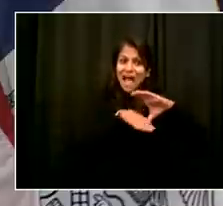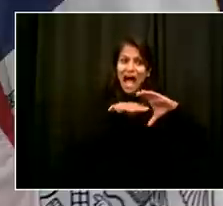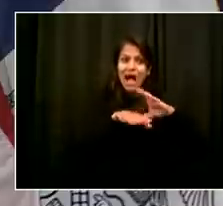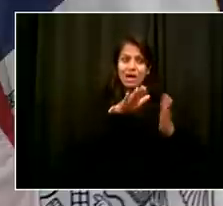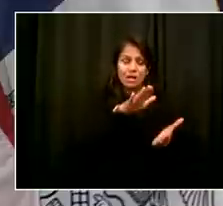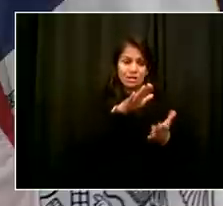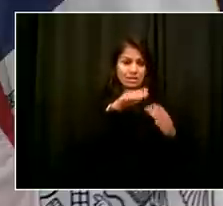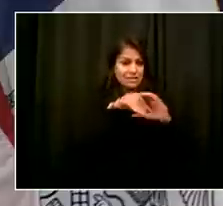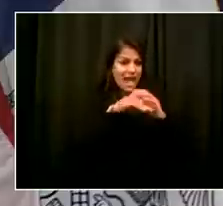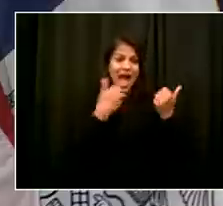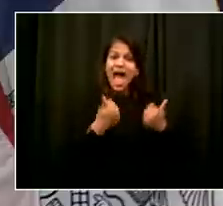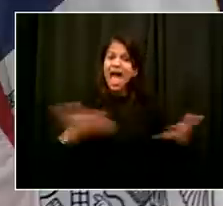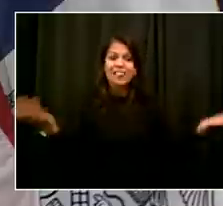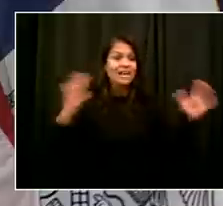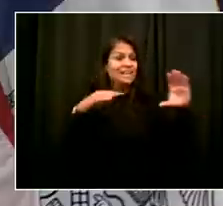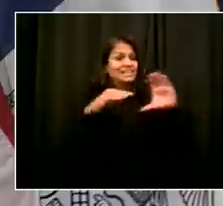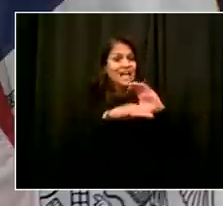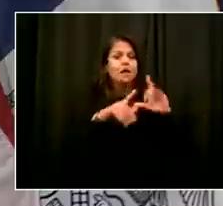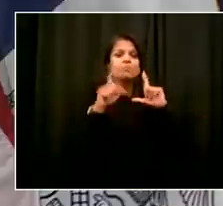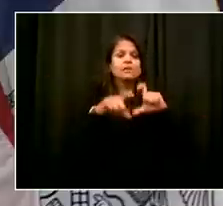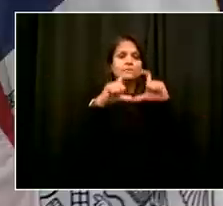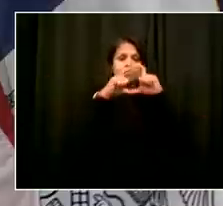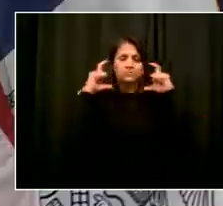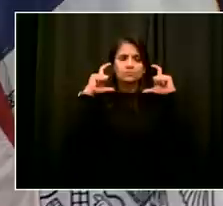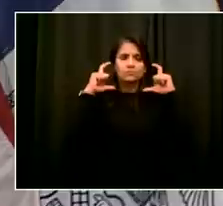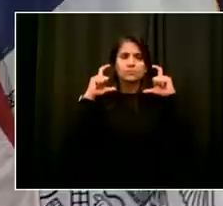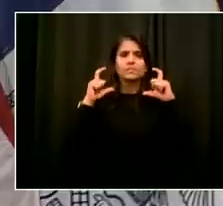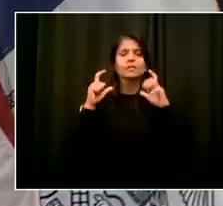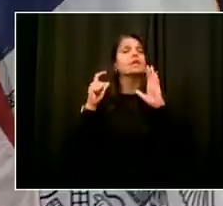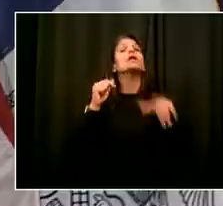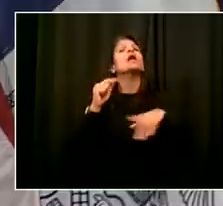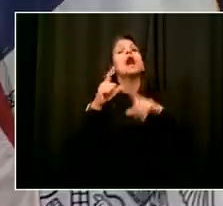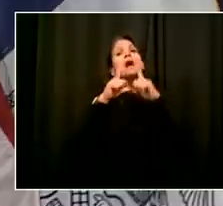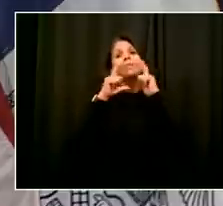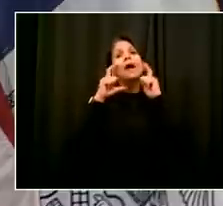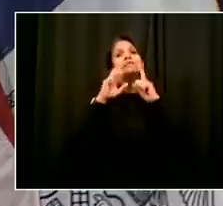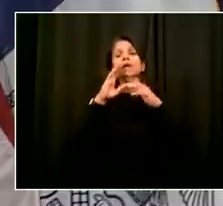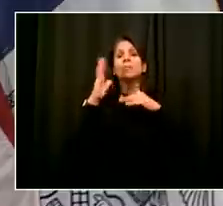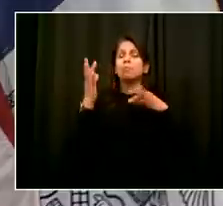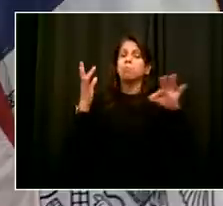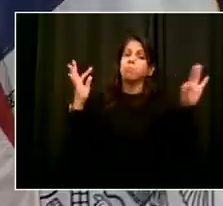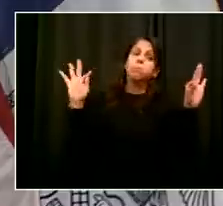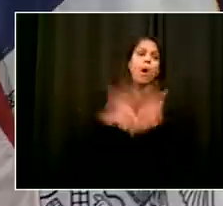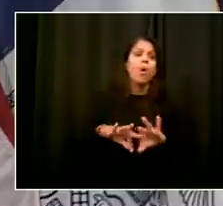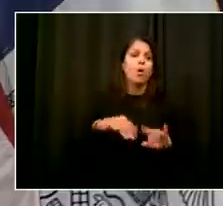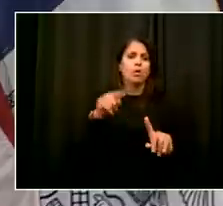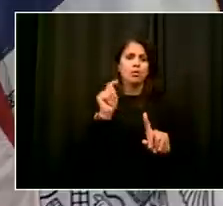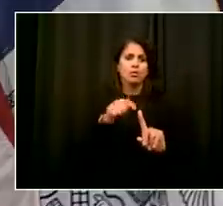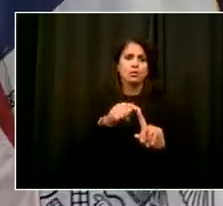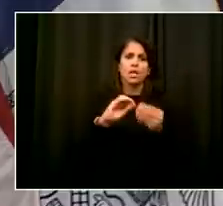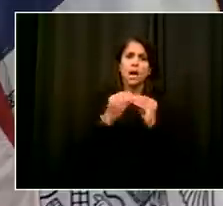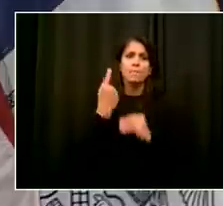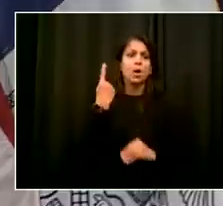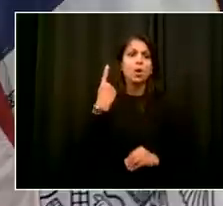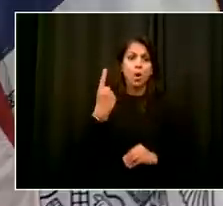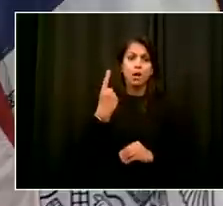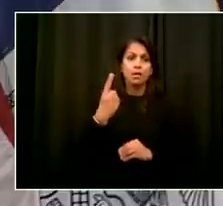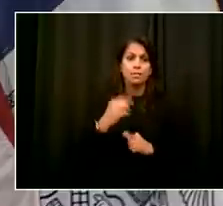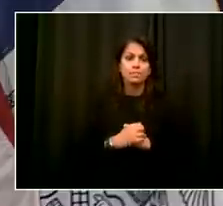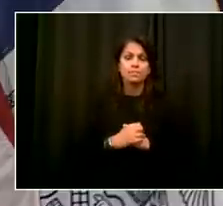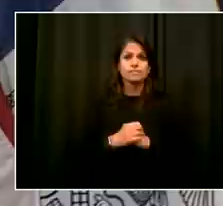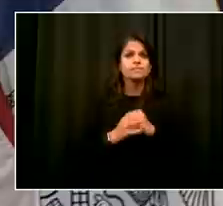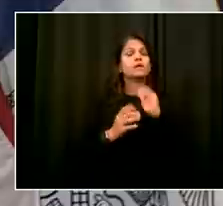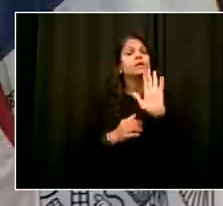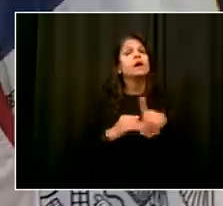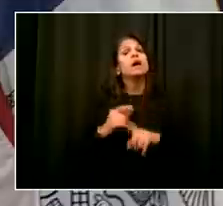piece of the equation. But I want you to reflect on what Dr. Choksi said today, that if someone is older or has those pre-existing